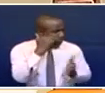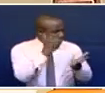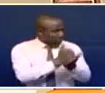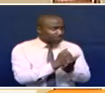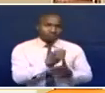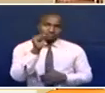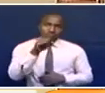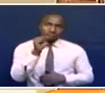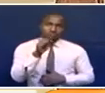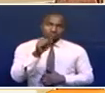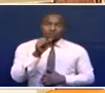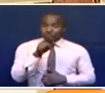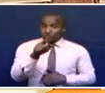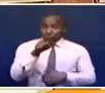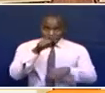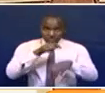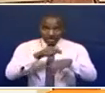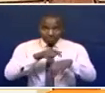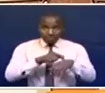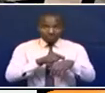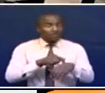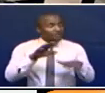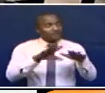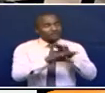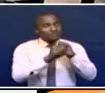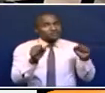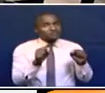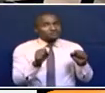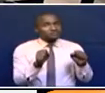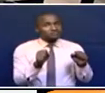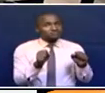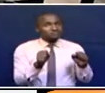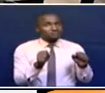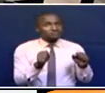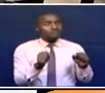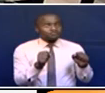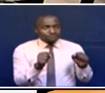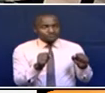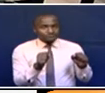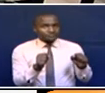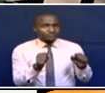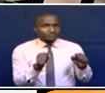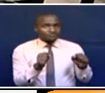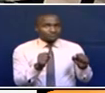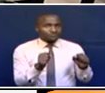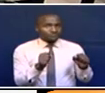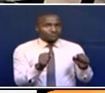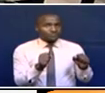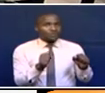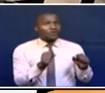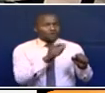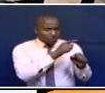ask you this. When you were vice president, crisscrossing around the world's capitals, to help